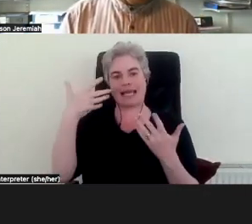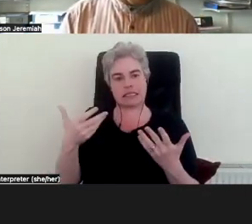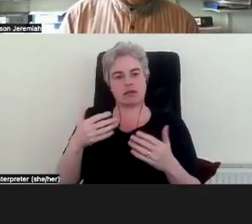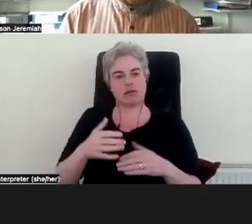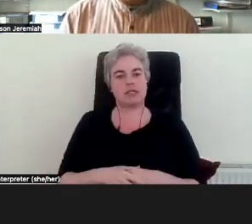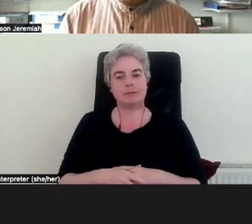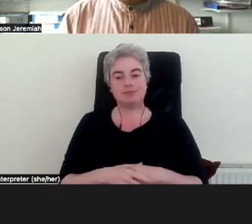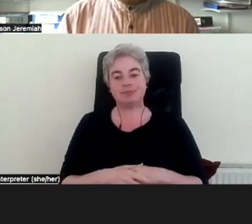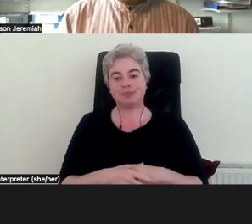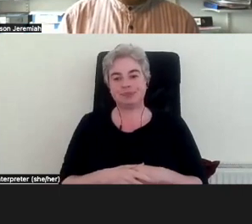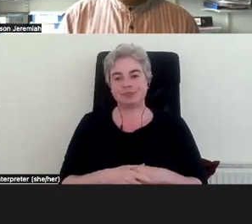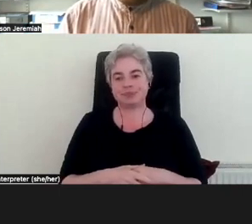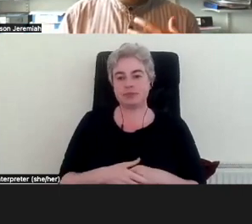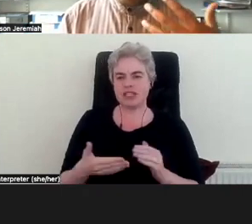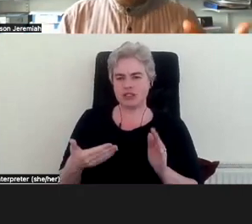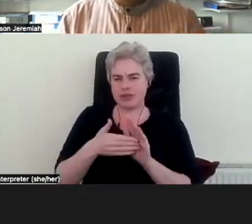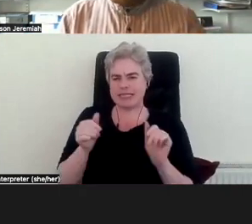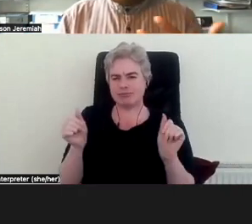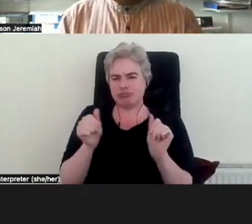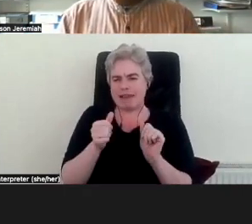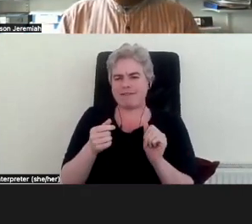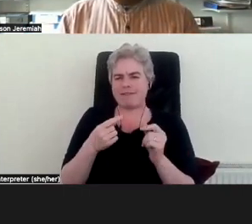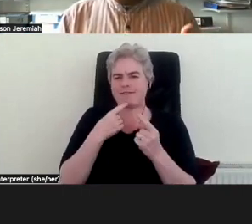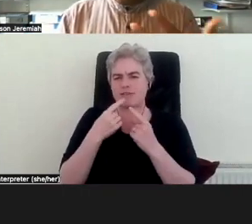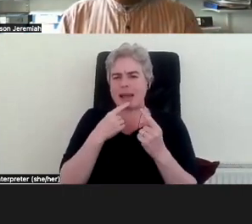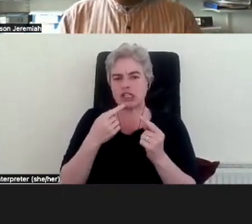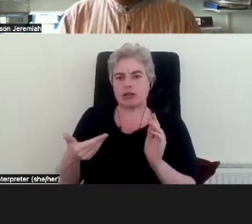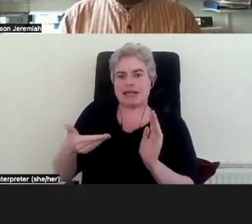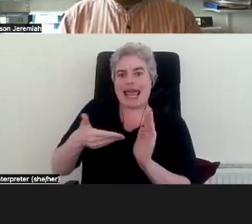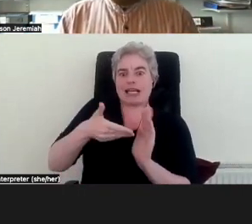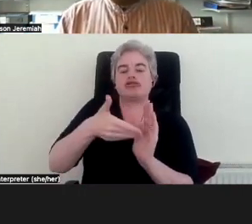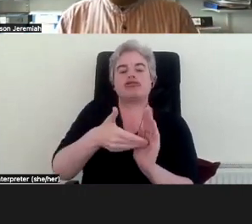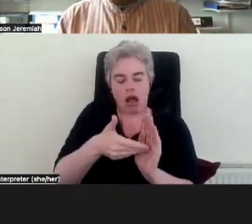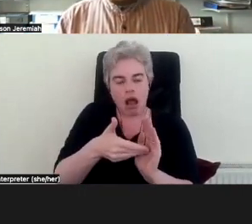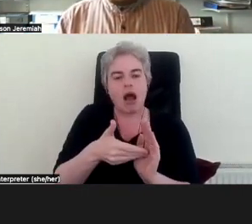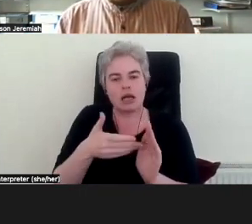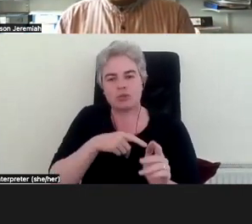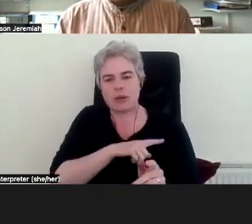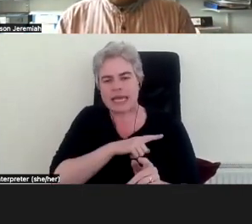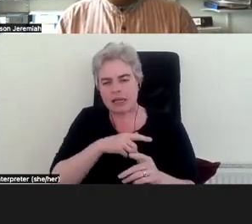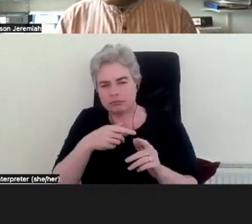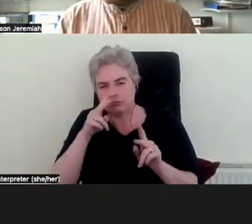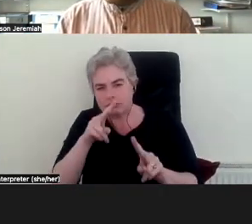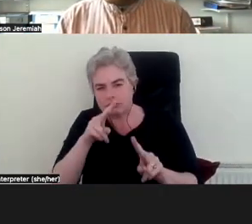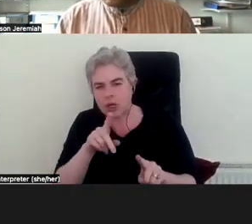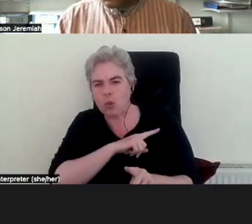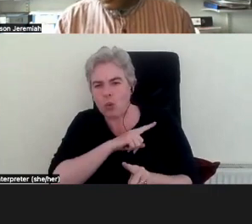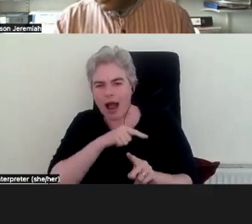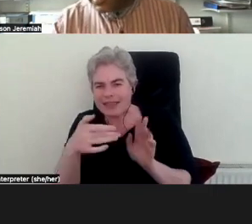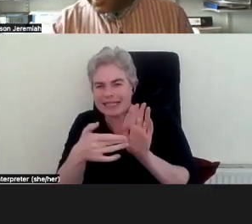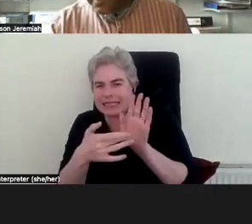we begin to expand and understand why this matters in our examination of Church of England.